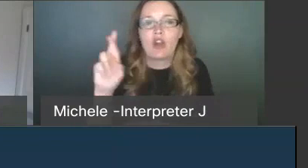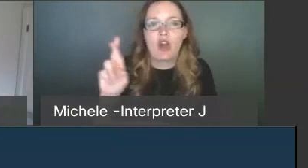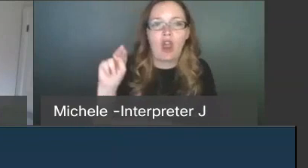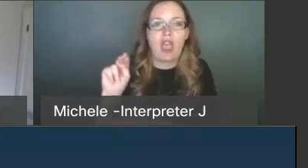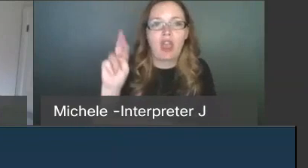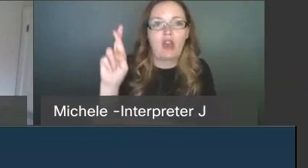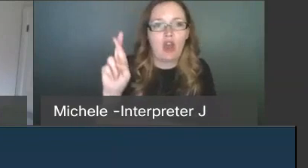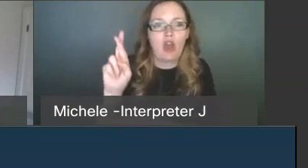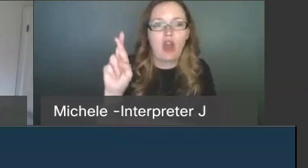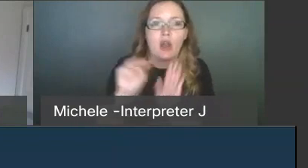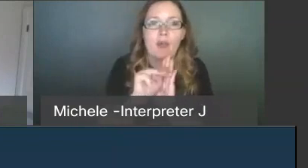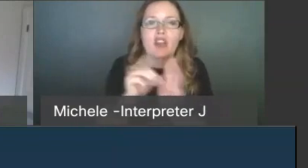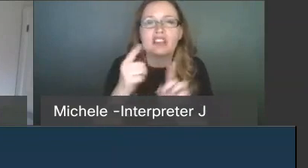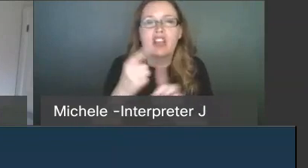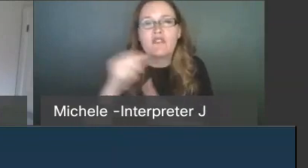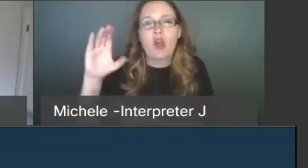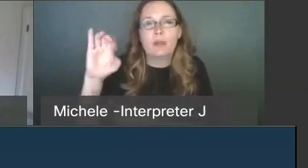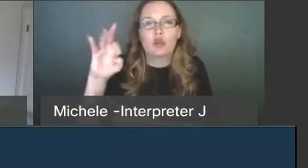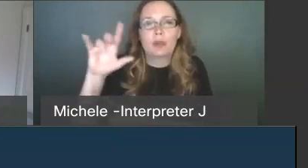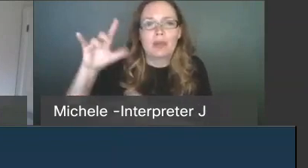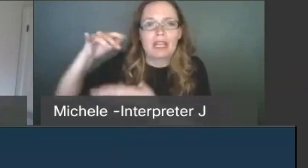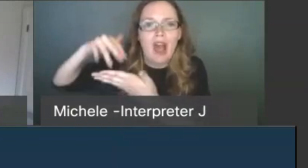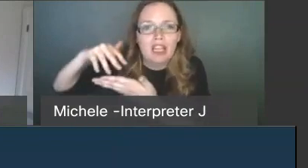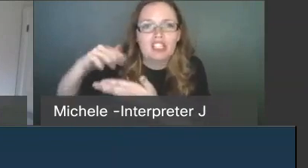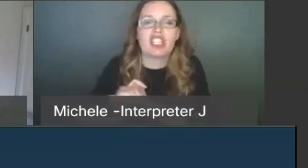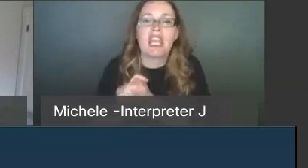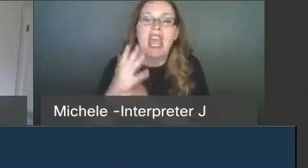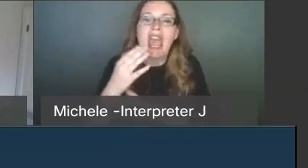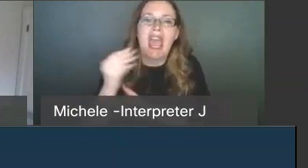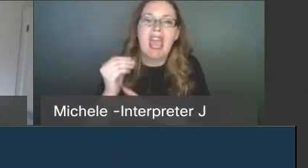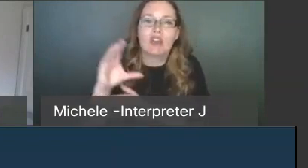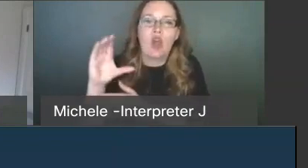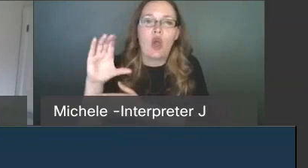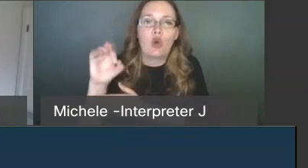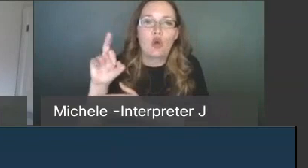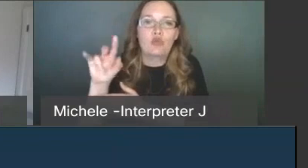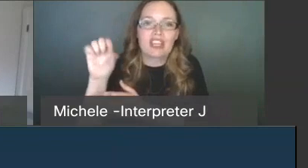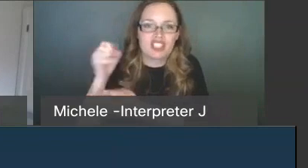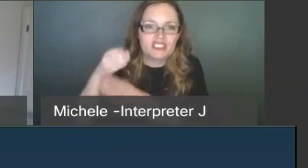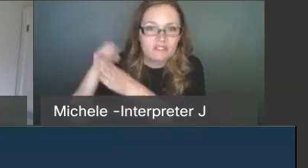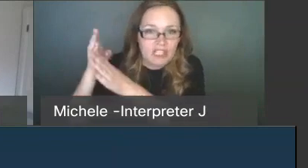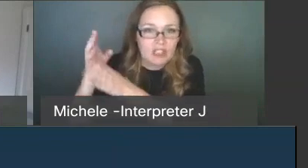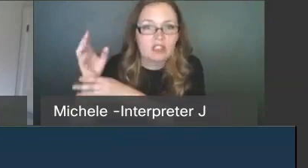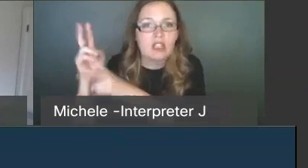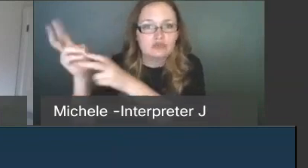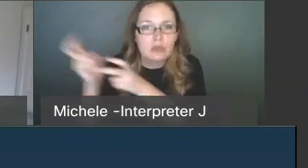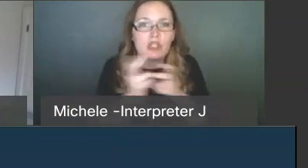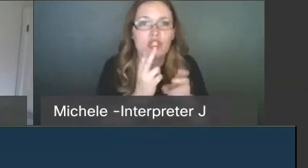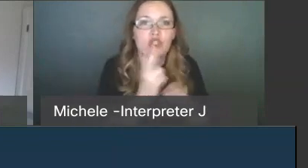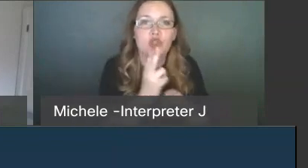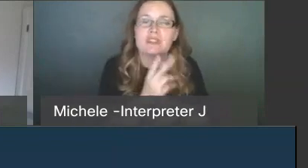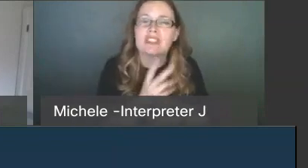from criminology and is typically thought of in the context of corrections, but I just think that there's a lot of value in this very